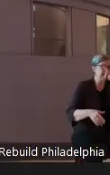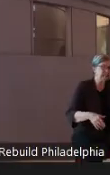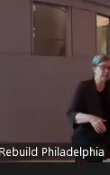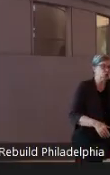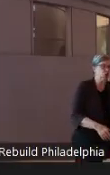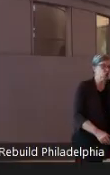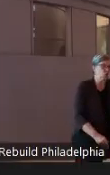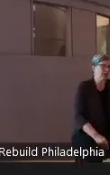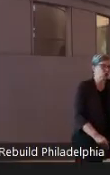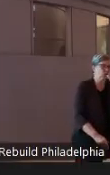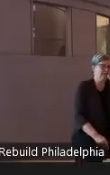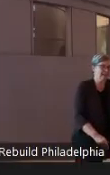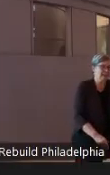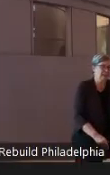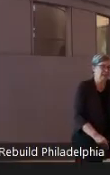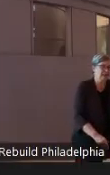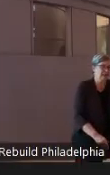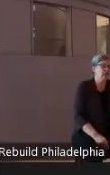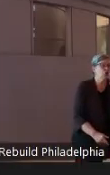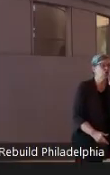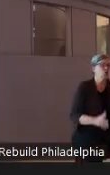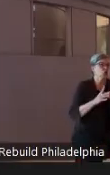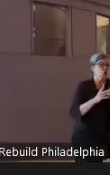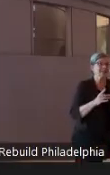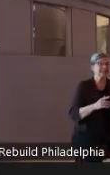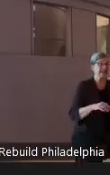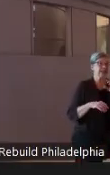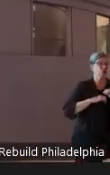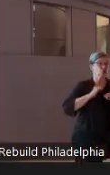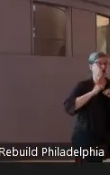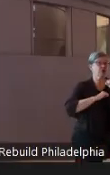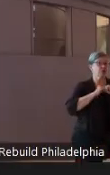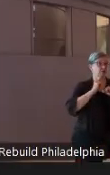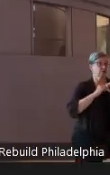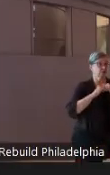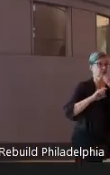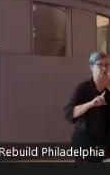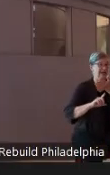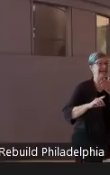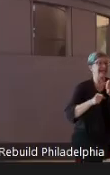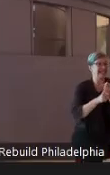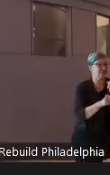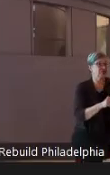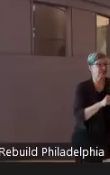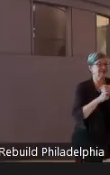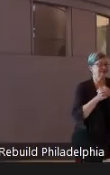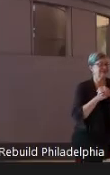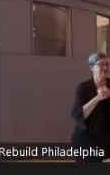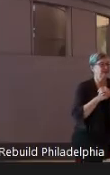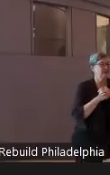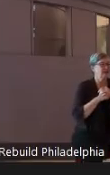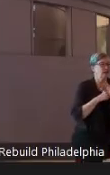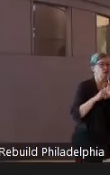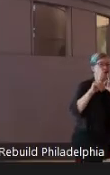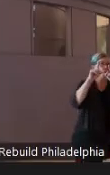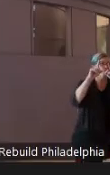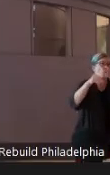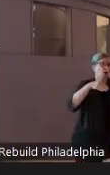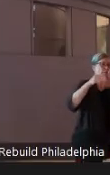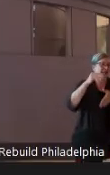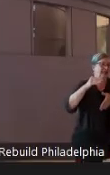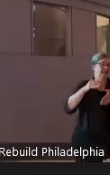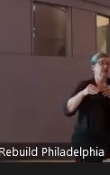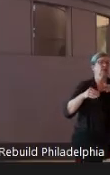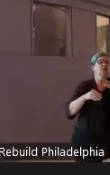2026, and you'll start seeing construction activity on site next year with the goal of being complete by summer